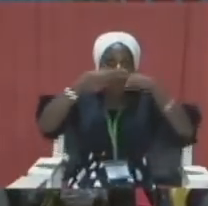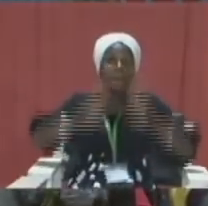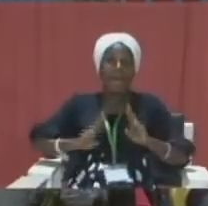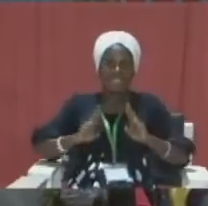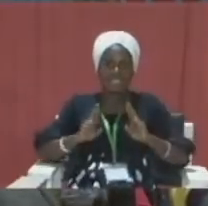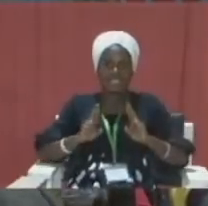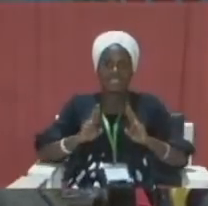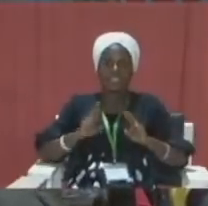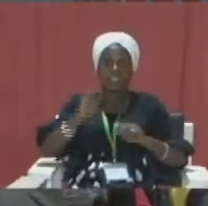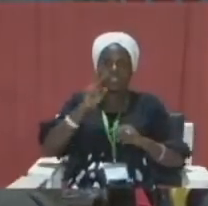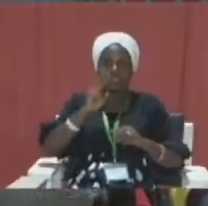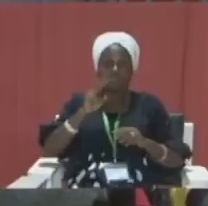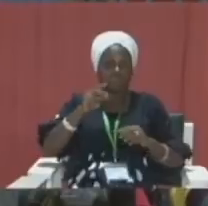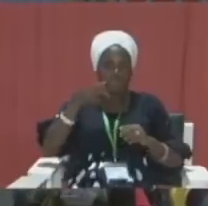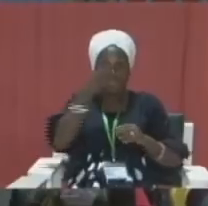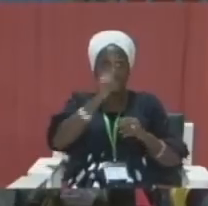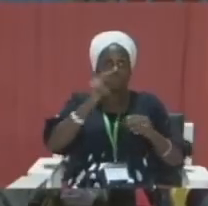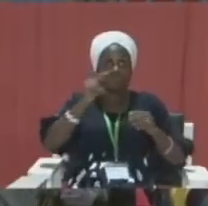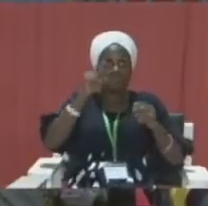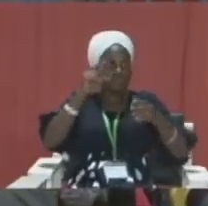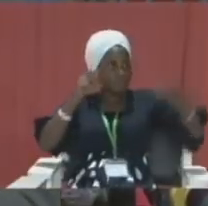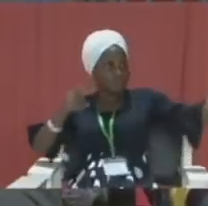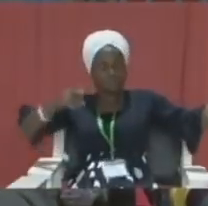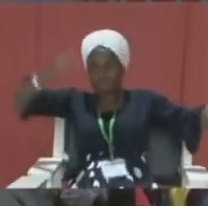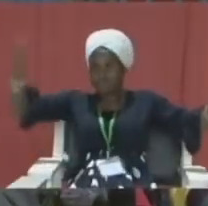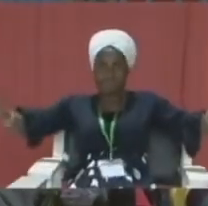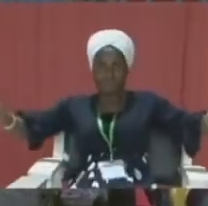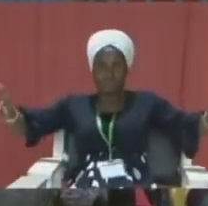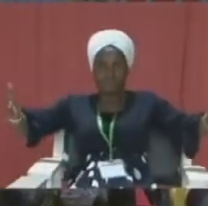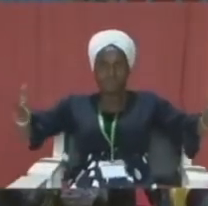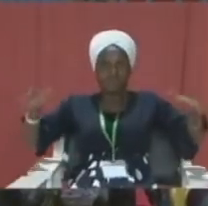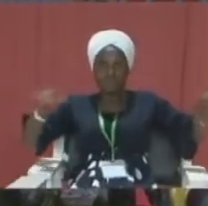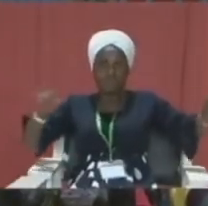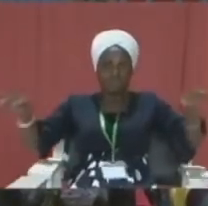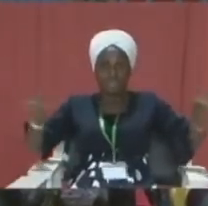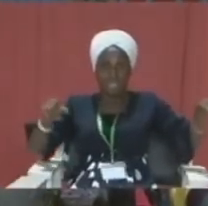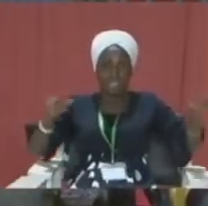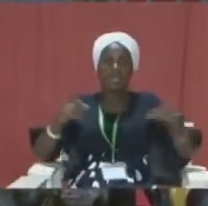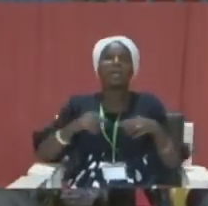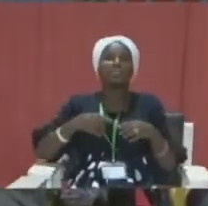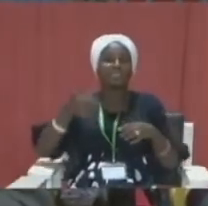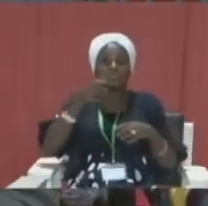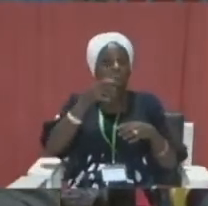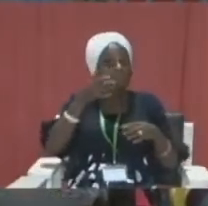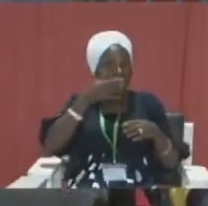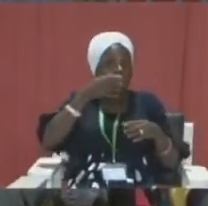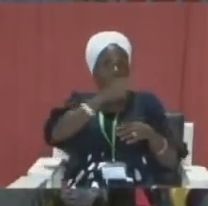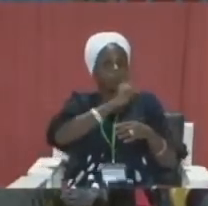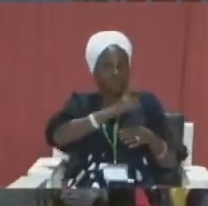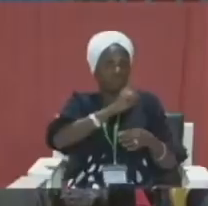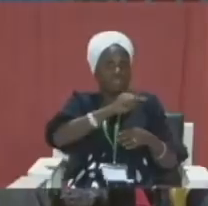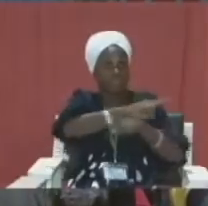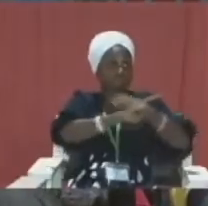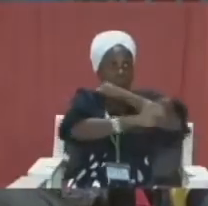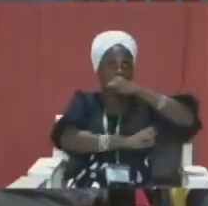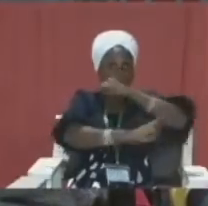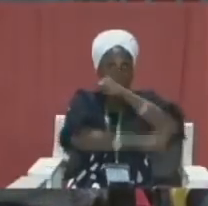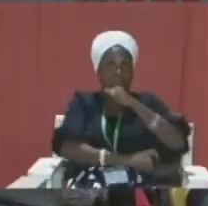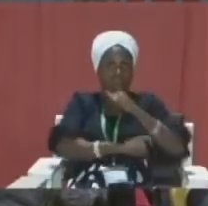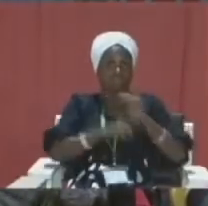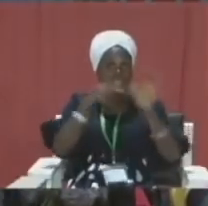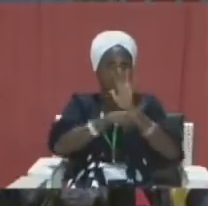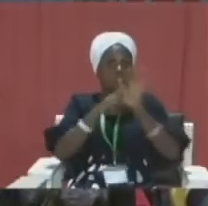kidnappers, armed robbers, drug boys, wicked fellows.